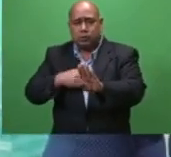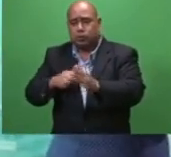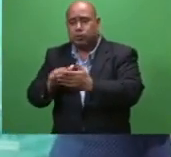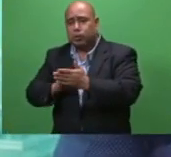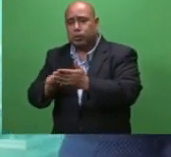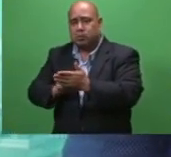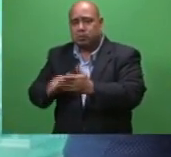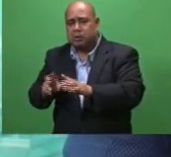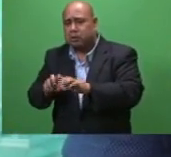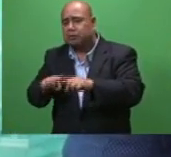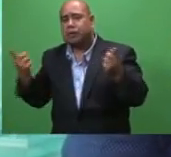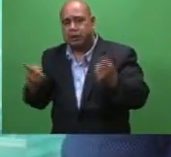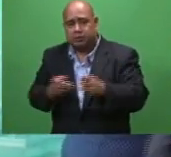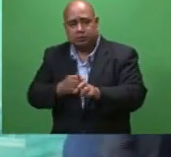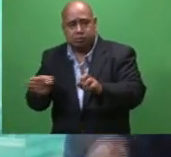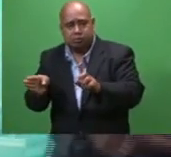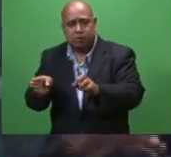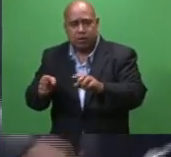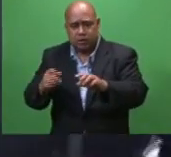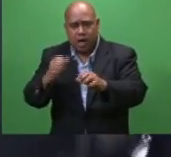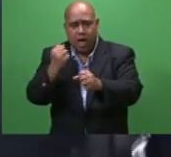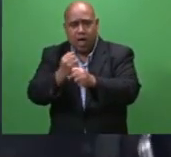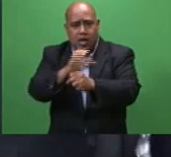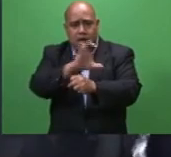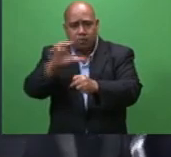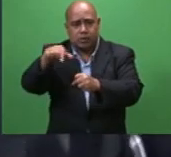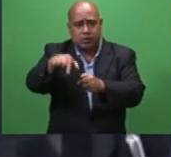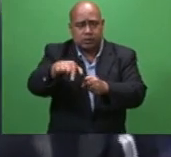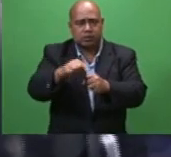companies. He's believed to have solicited more than